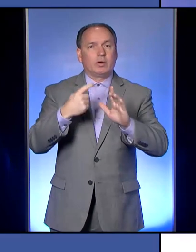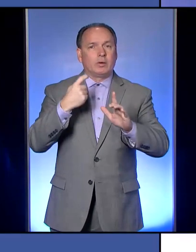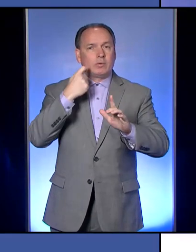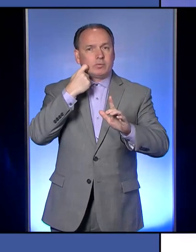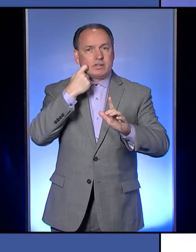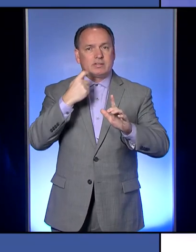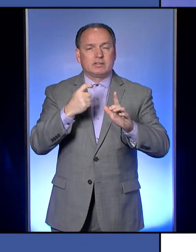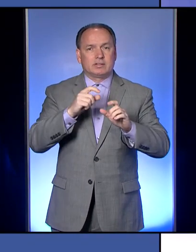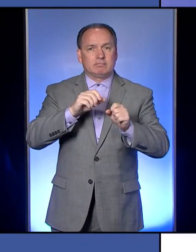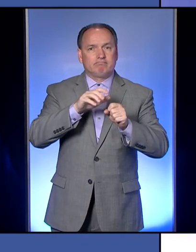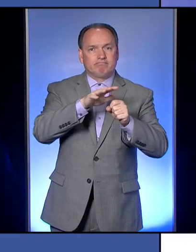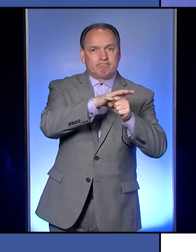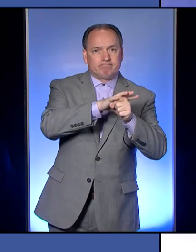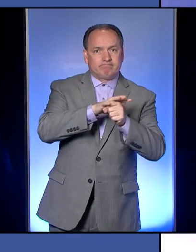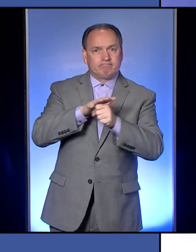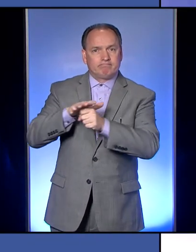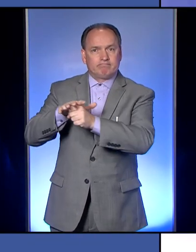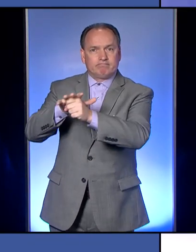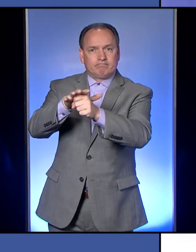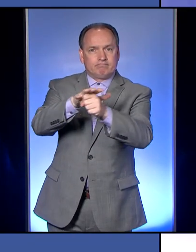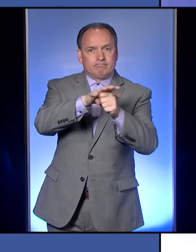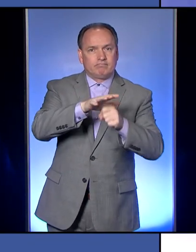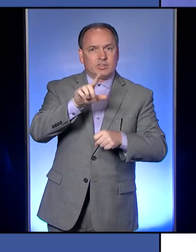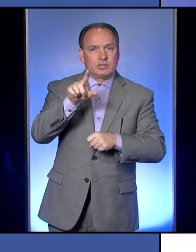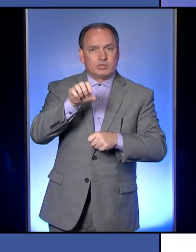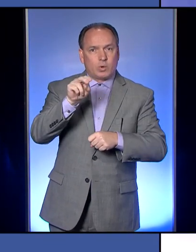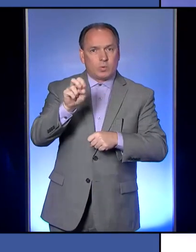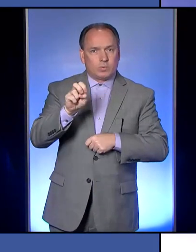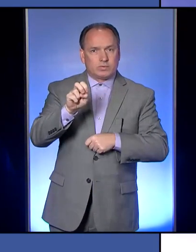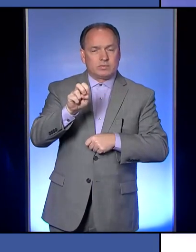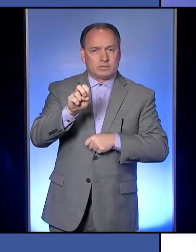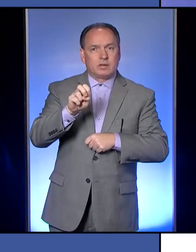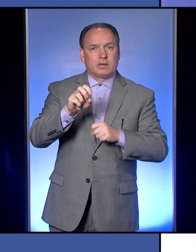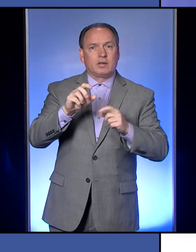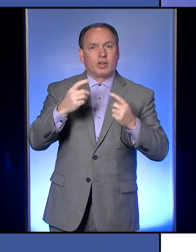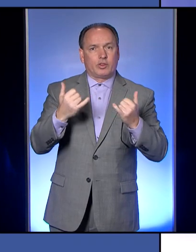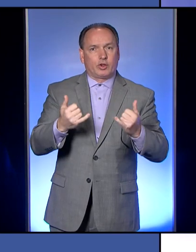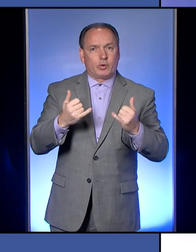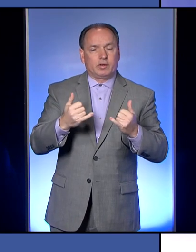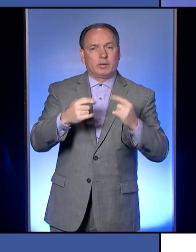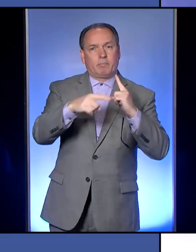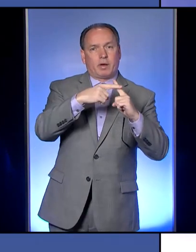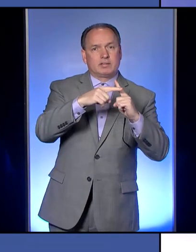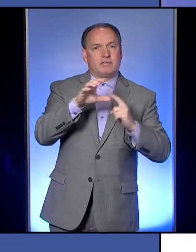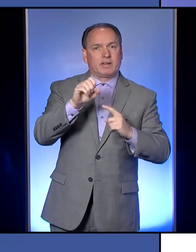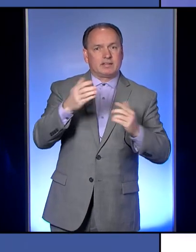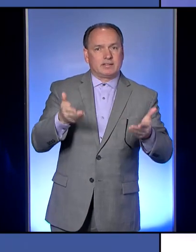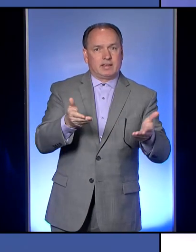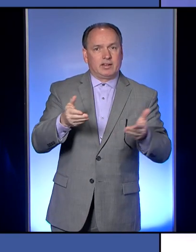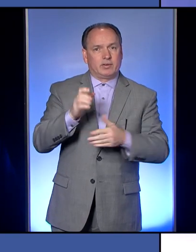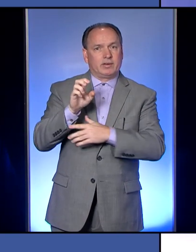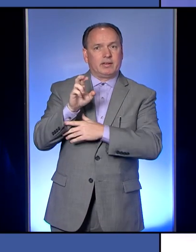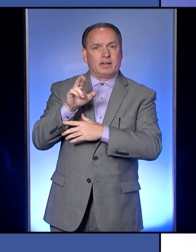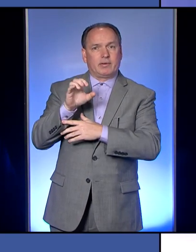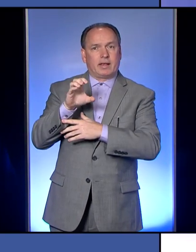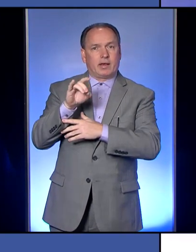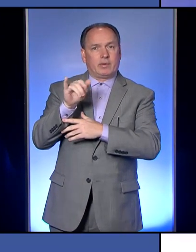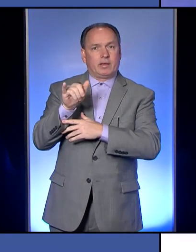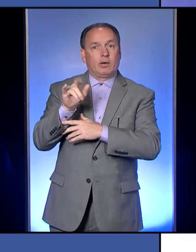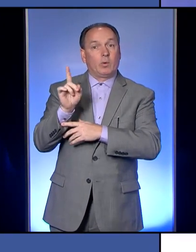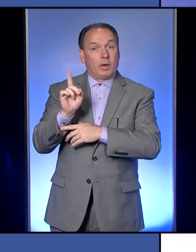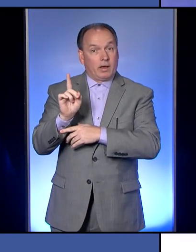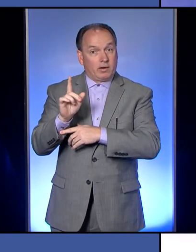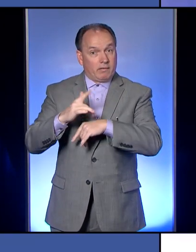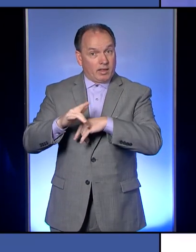zone of the confirmed positive COVID-19 cases here in Erie County. This map will